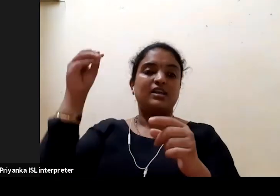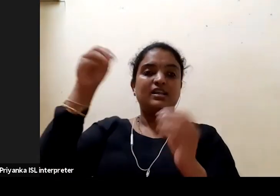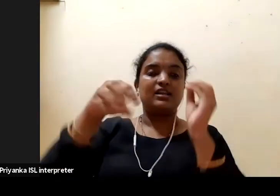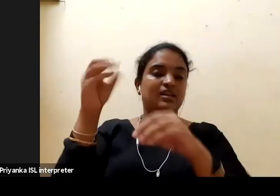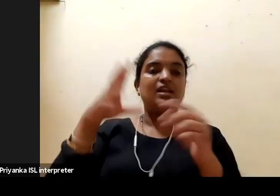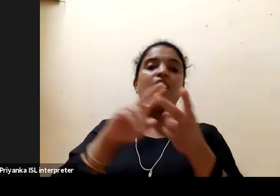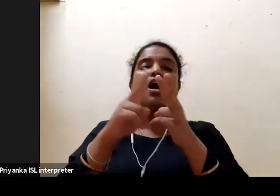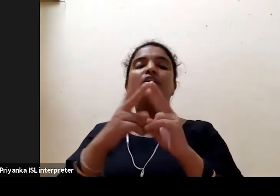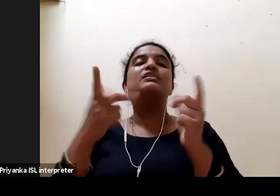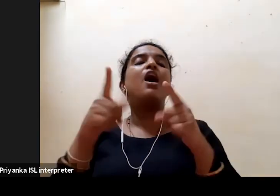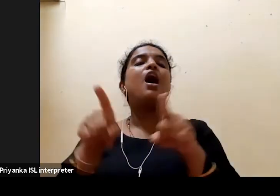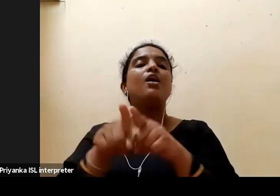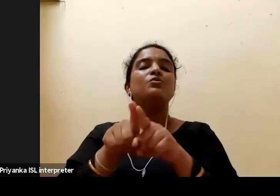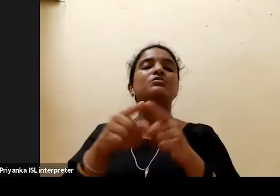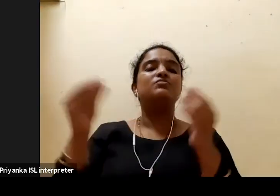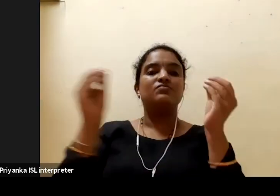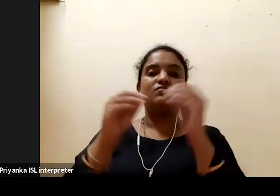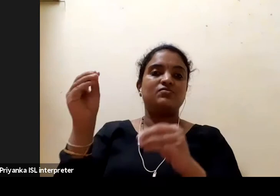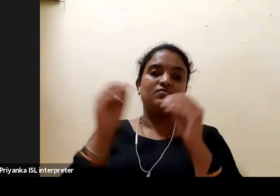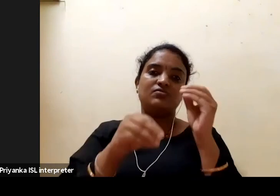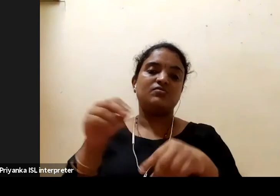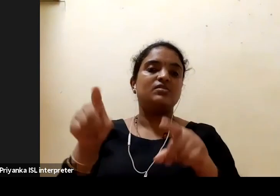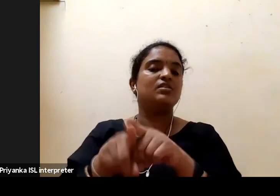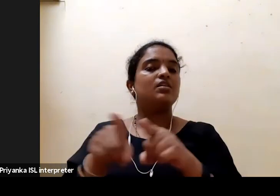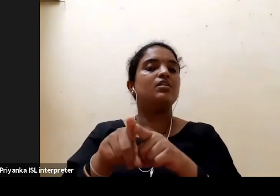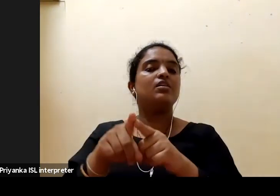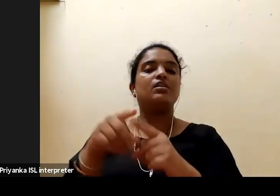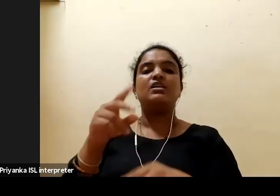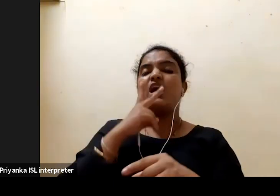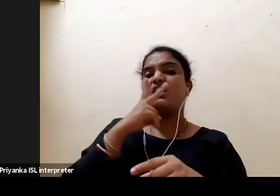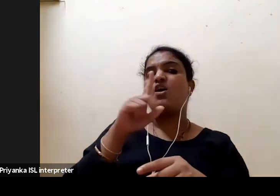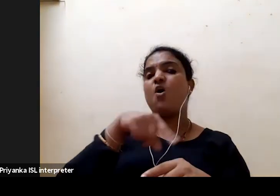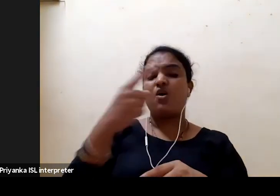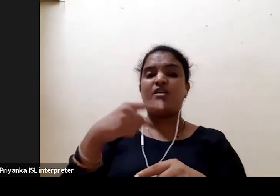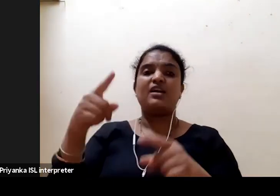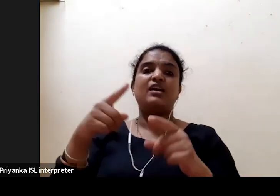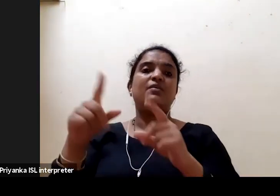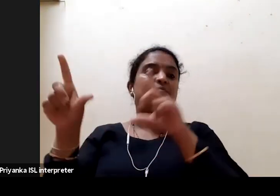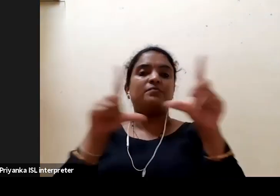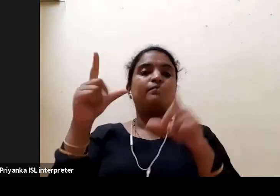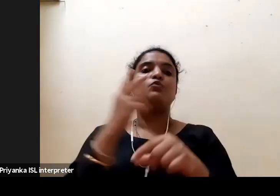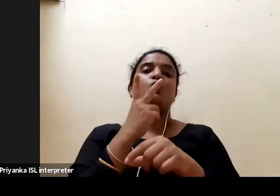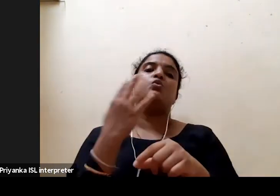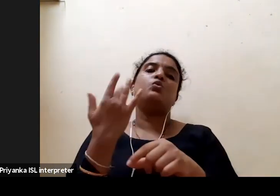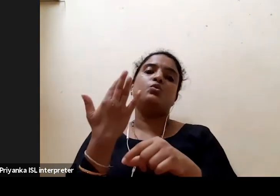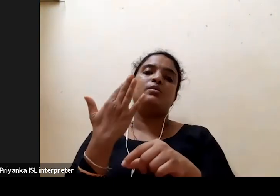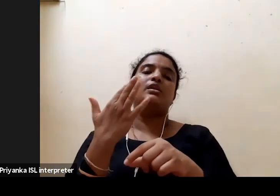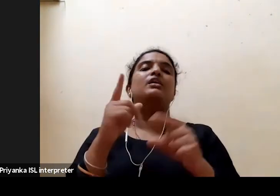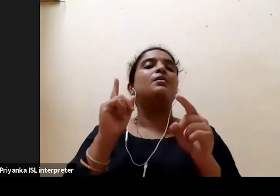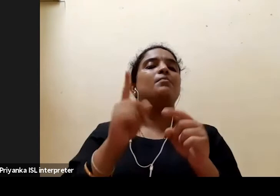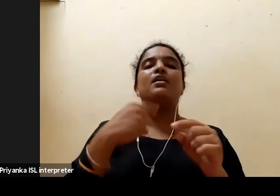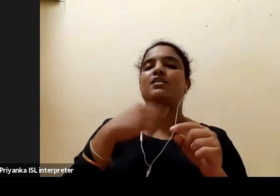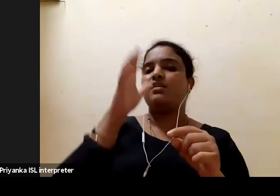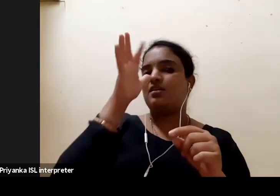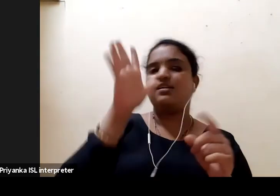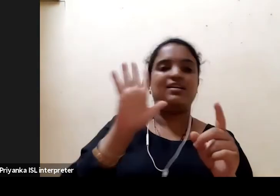start giving out these kind of details, and you can also say, like, look, every recipe on the internet will say 2 minutes, but that's a lie. But it's